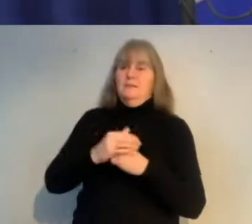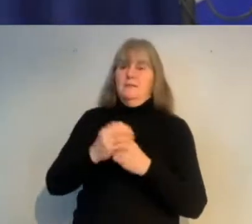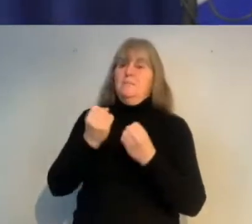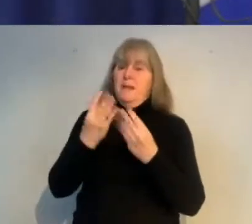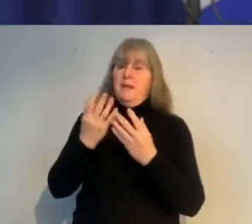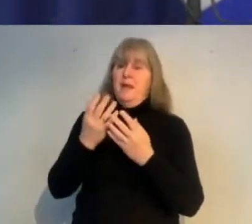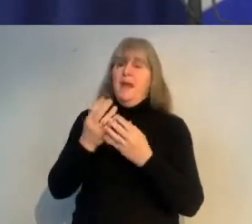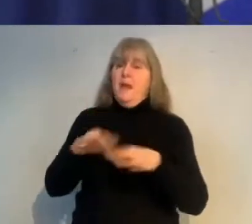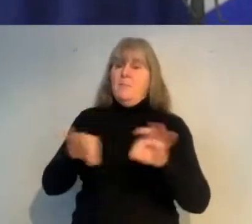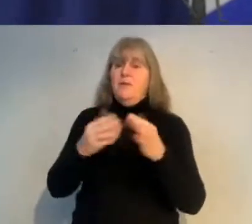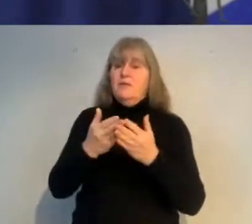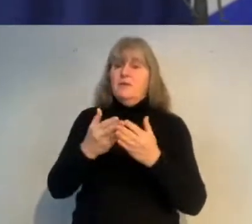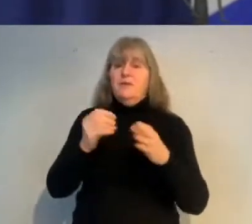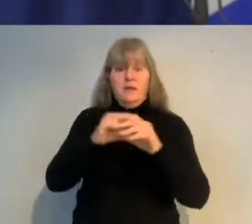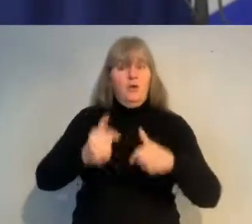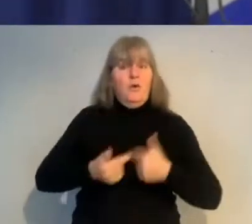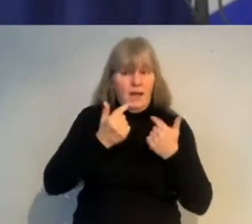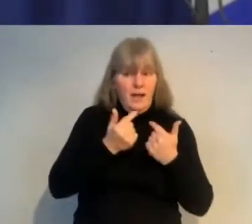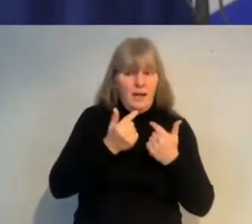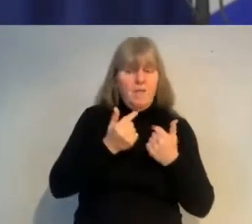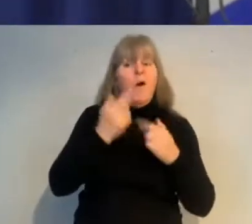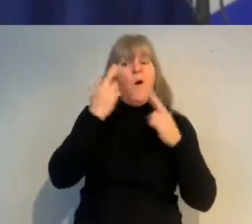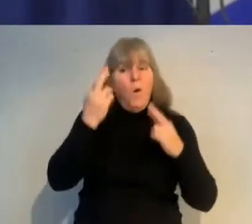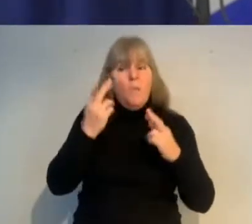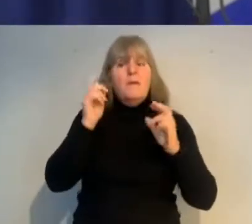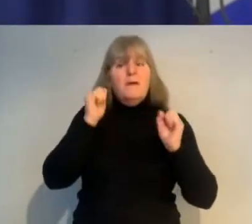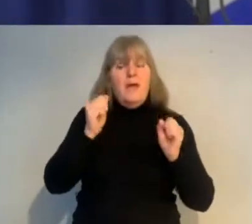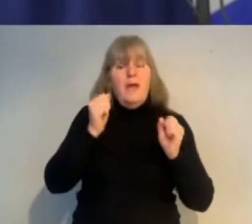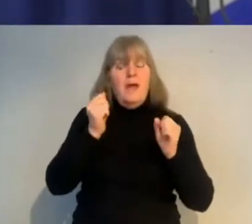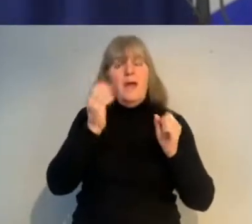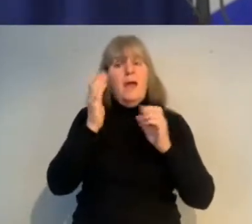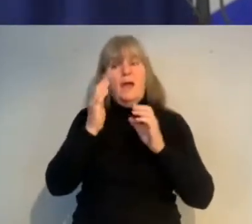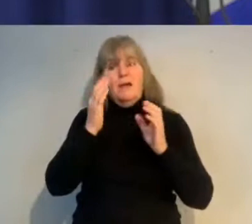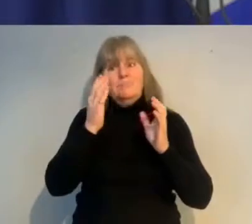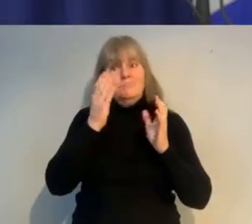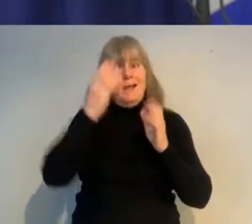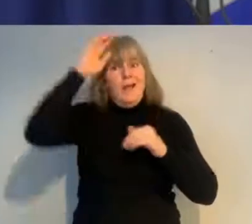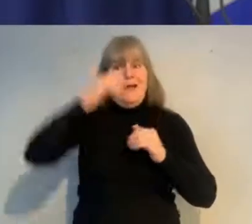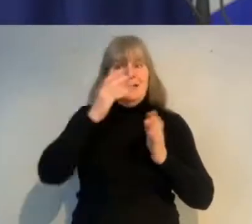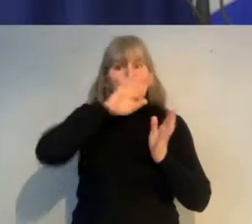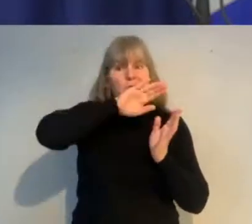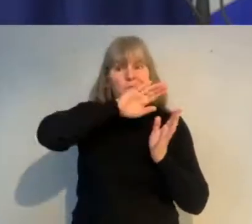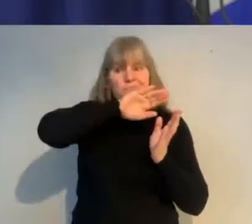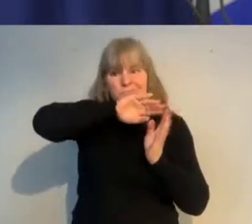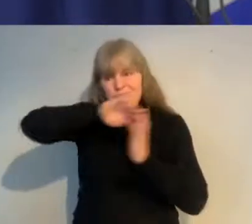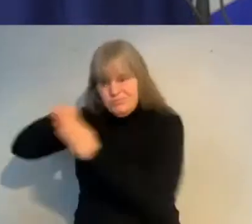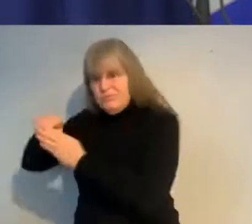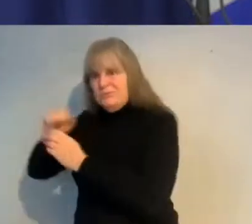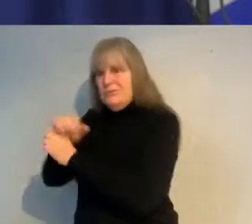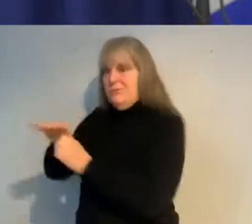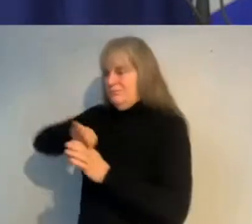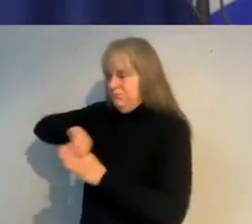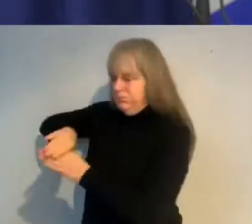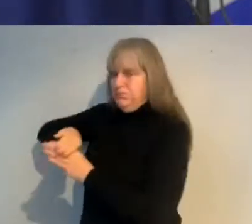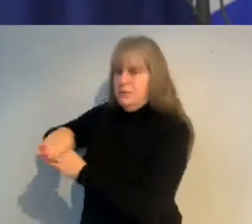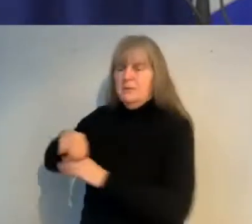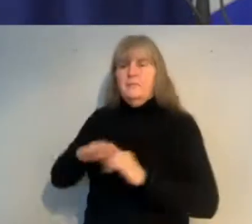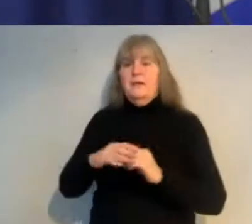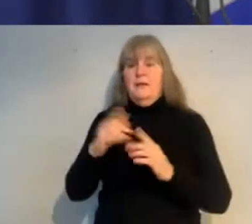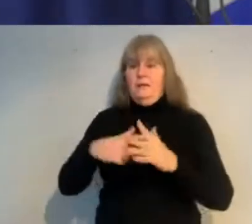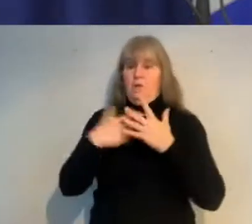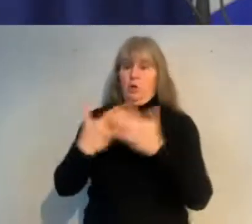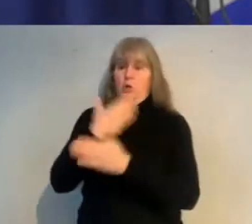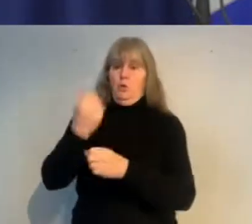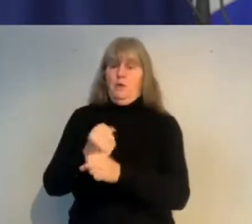to move away from this focus soon. As we begin 2022, we're entering a new phase of the